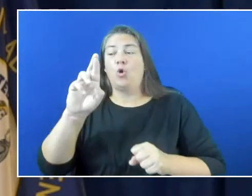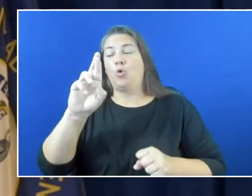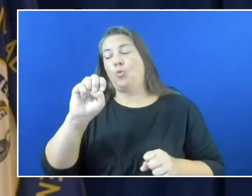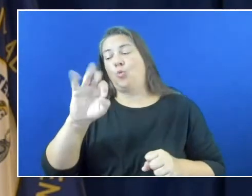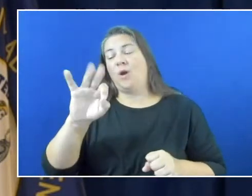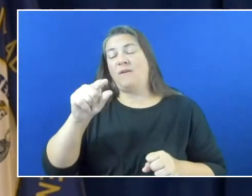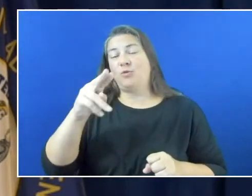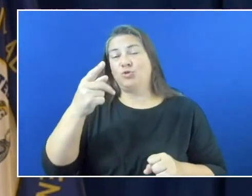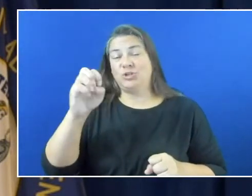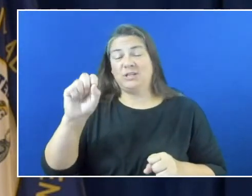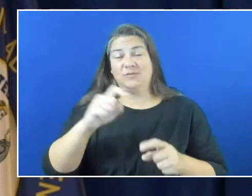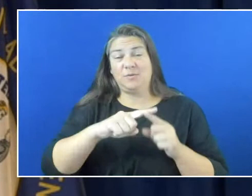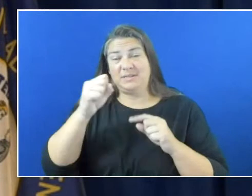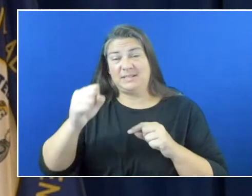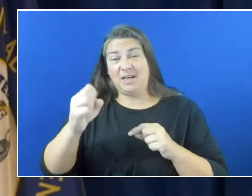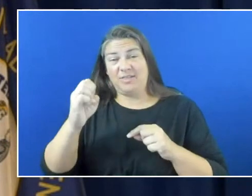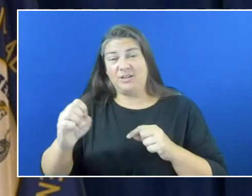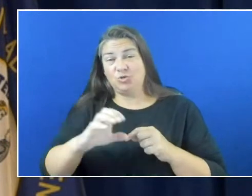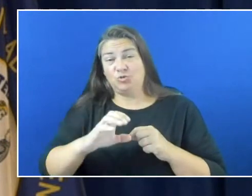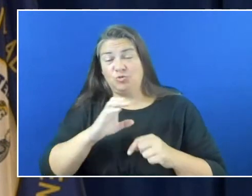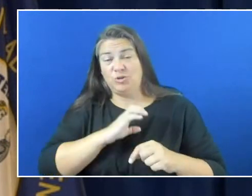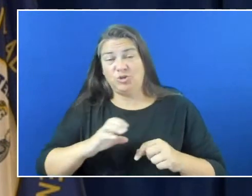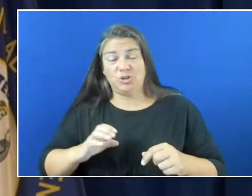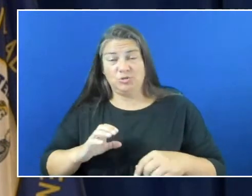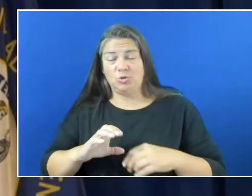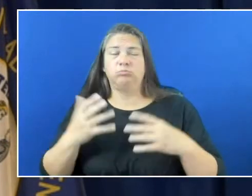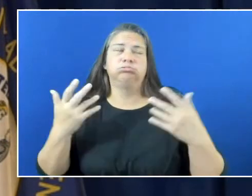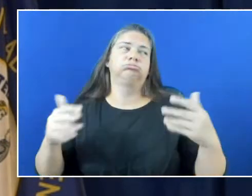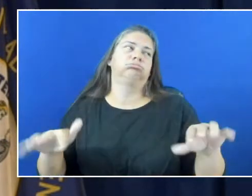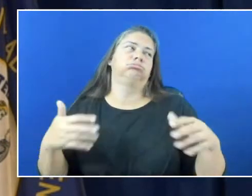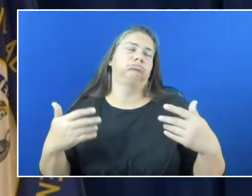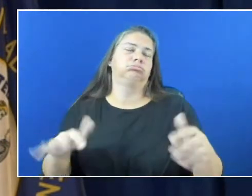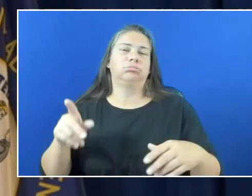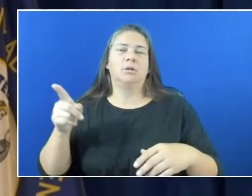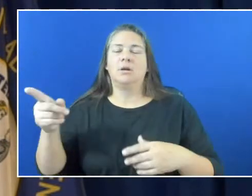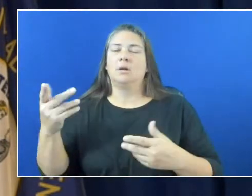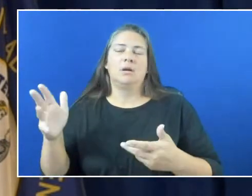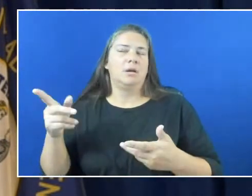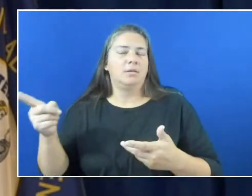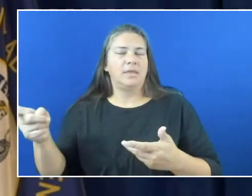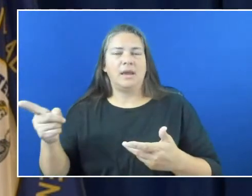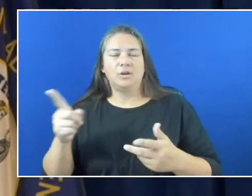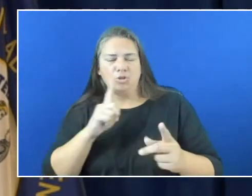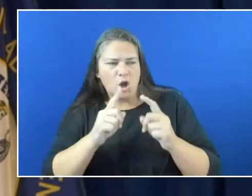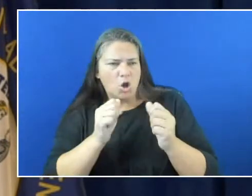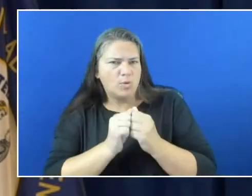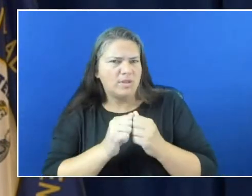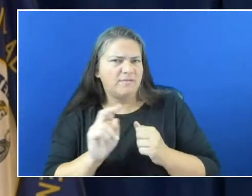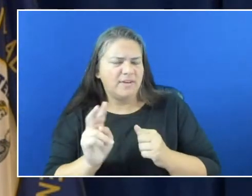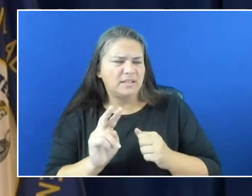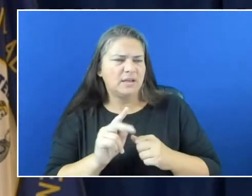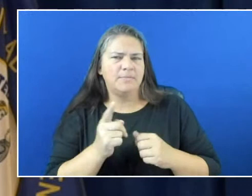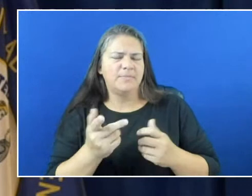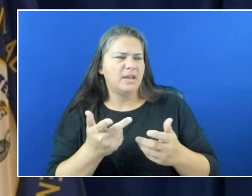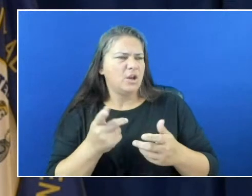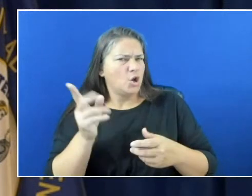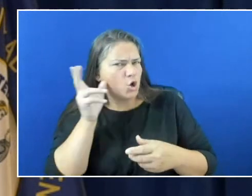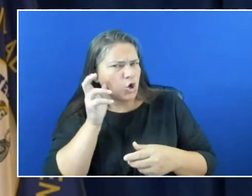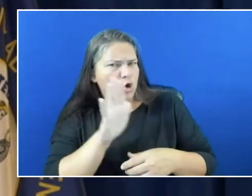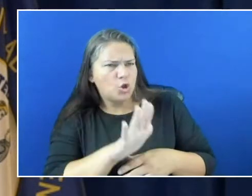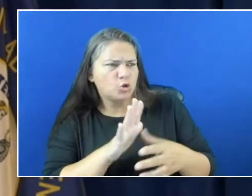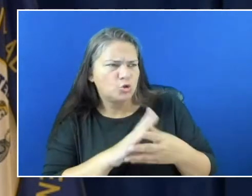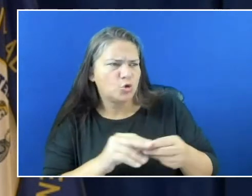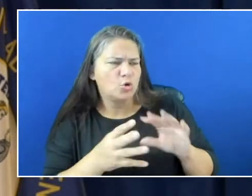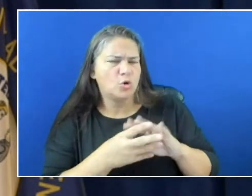and assisted victims. They fed and listened to their stories and made them feel heard. They also fed troopers and police officers